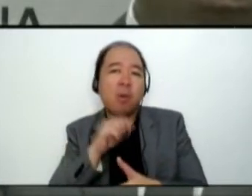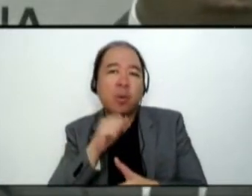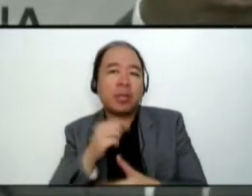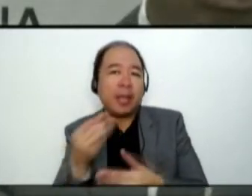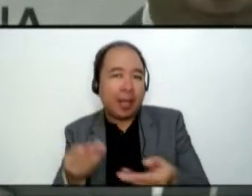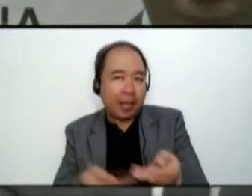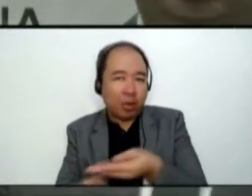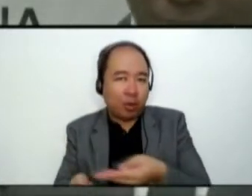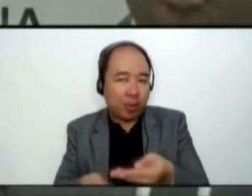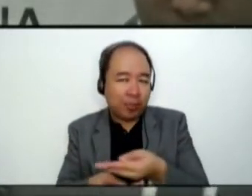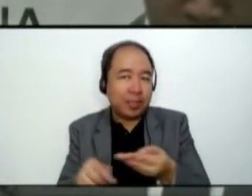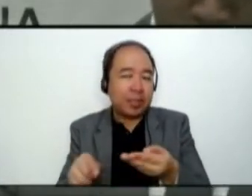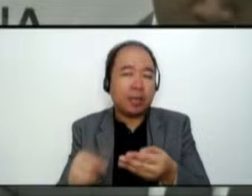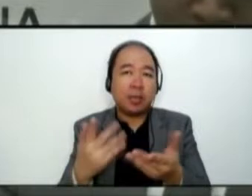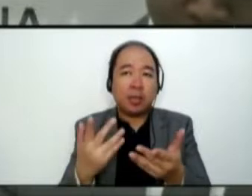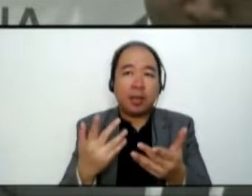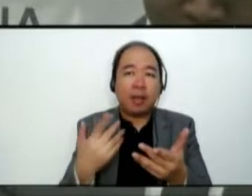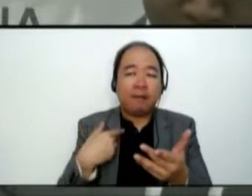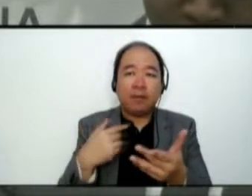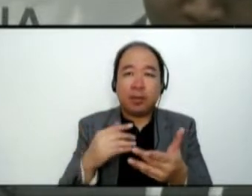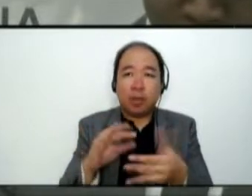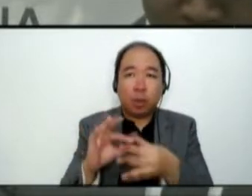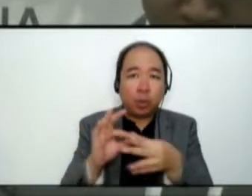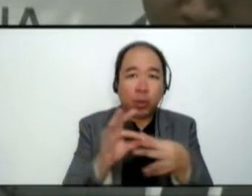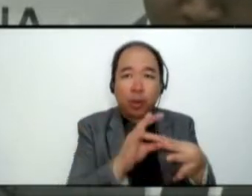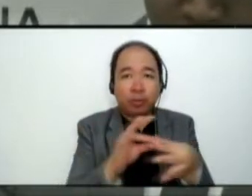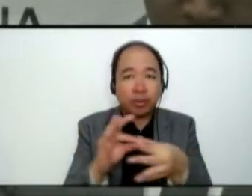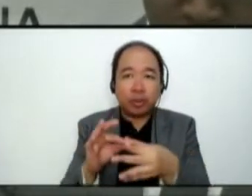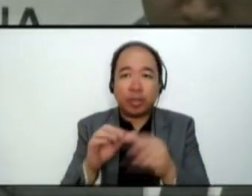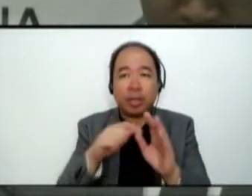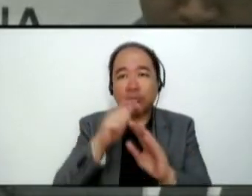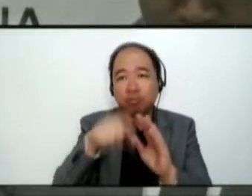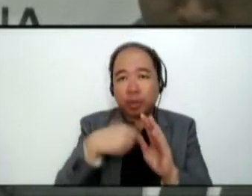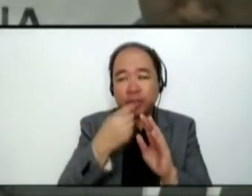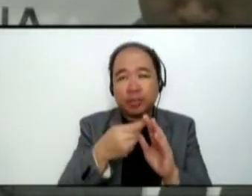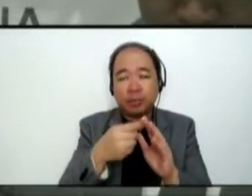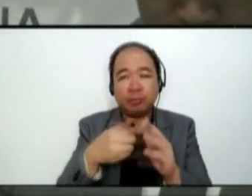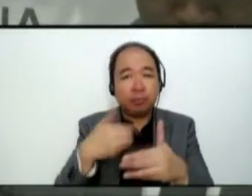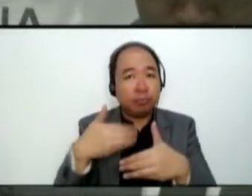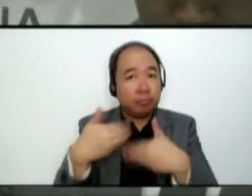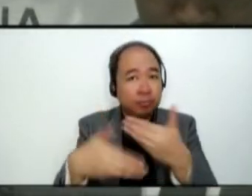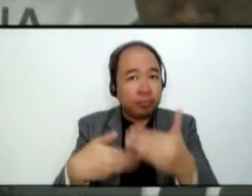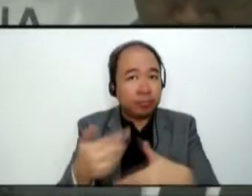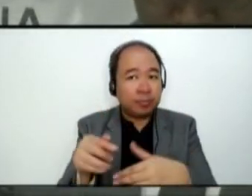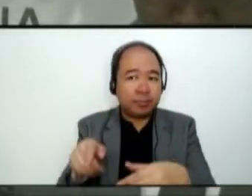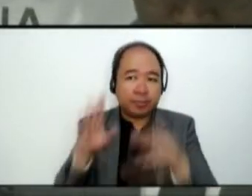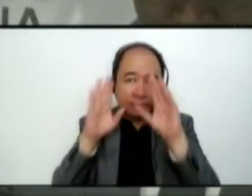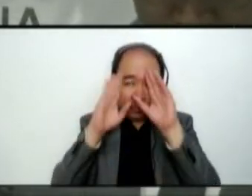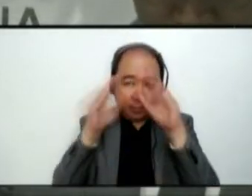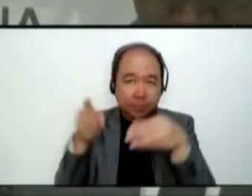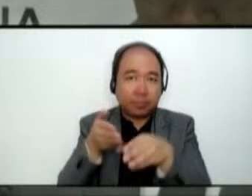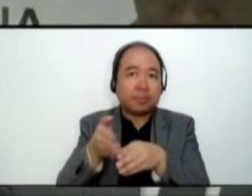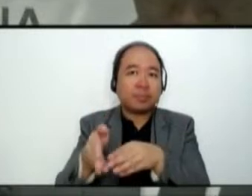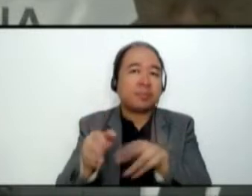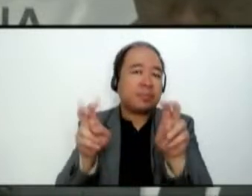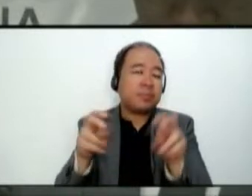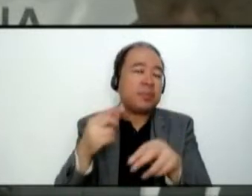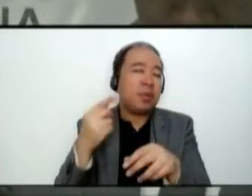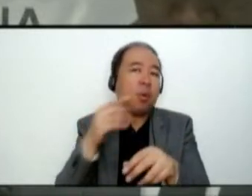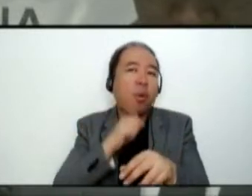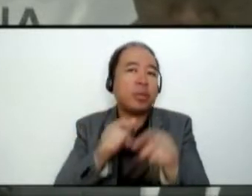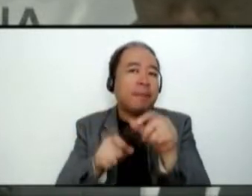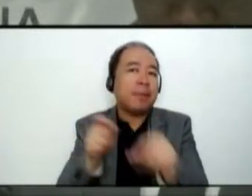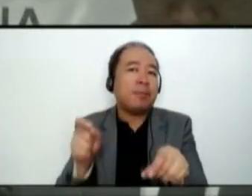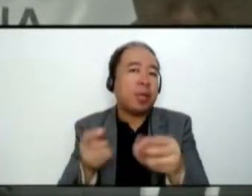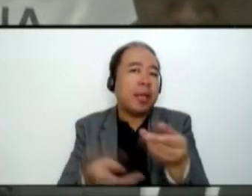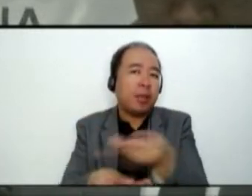Promote practical cooperation and project docking in the field of the silver economy. Strengthen soft